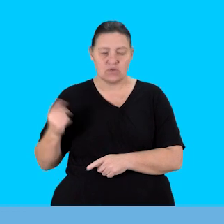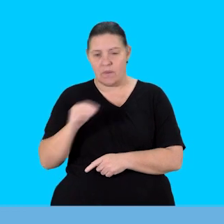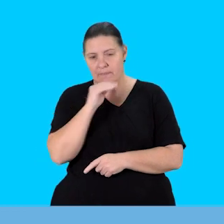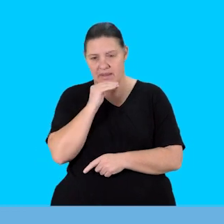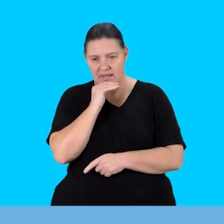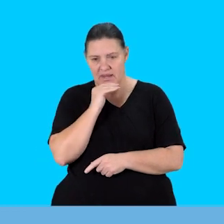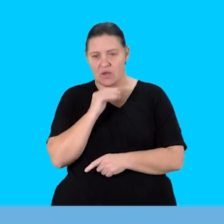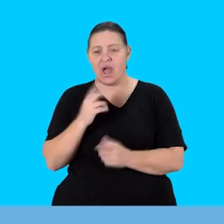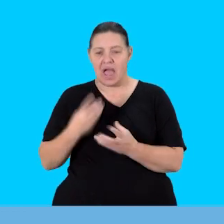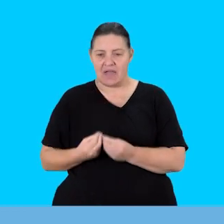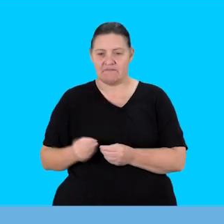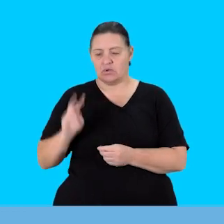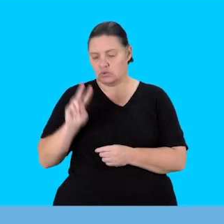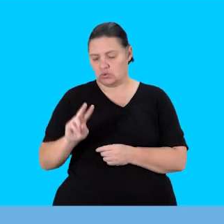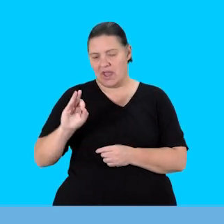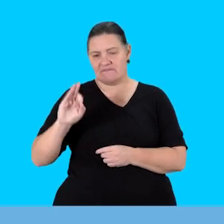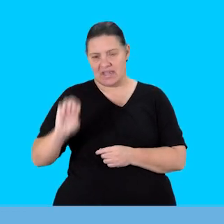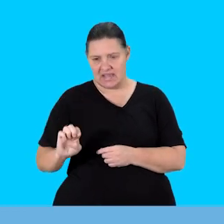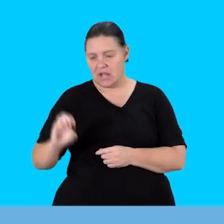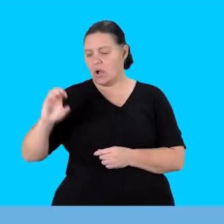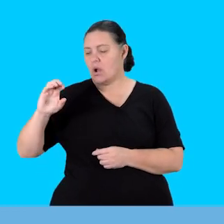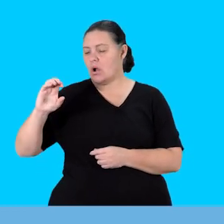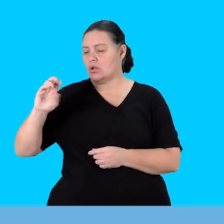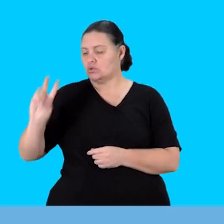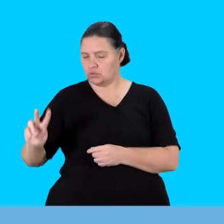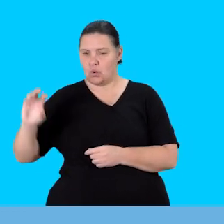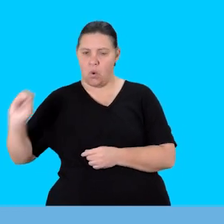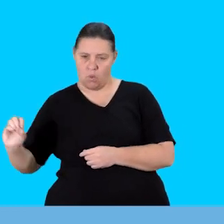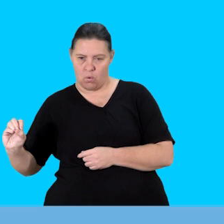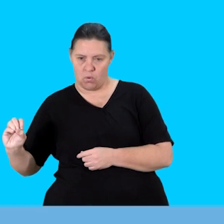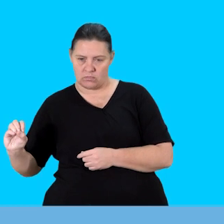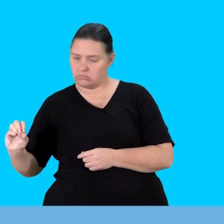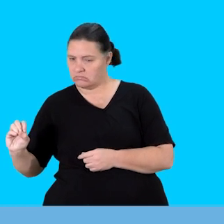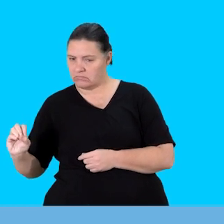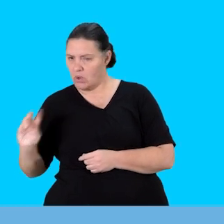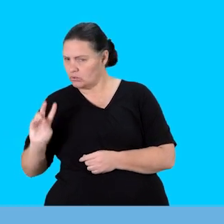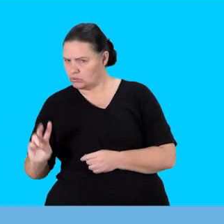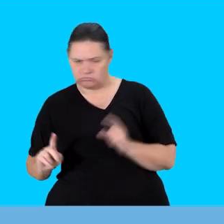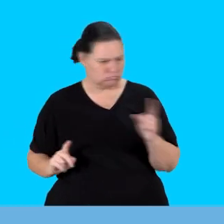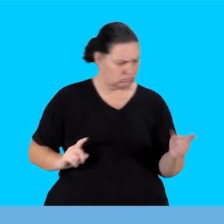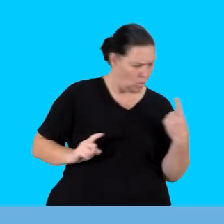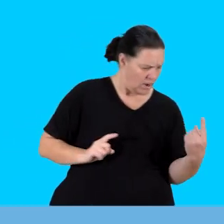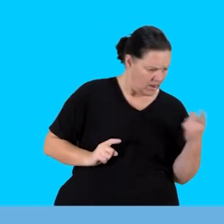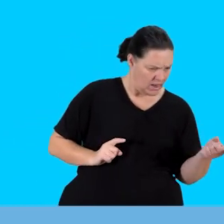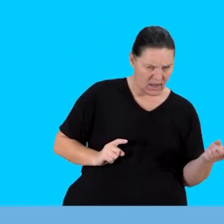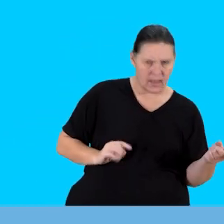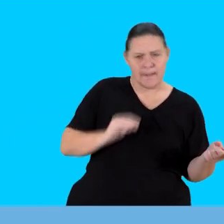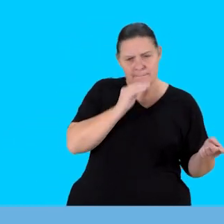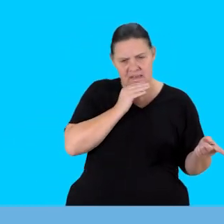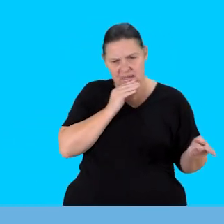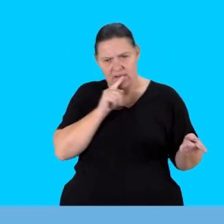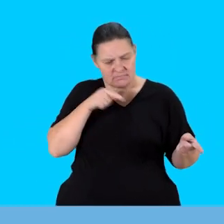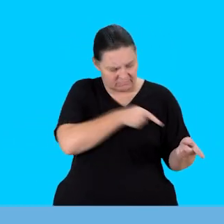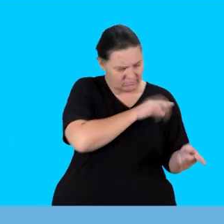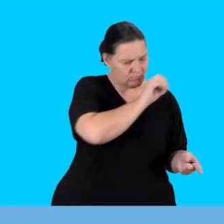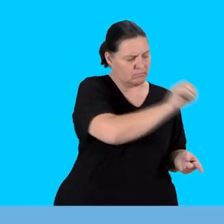So that means I will have 2 Fe and 2 O. So if I have 2 Fe here and 1 Fe there, that